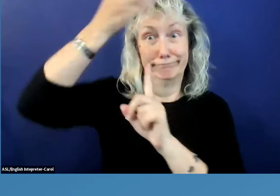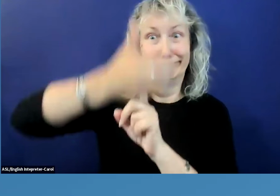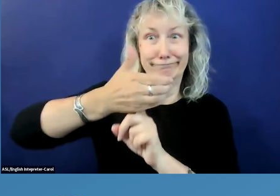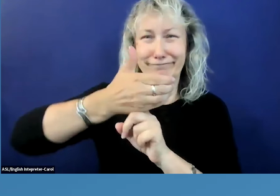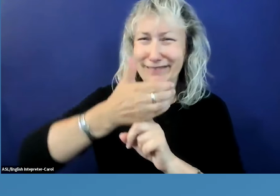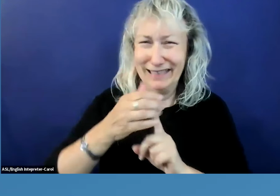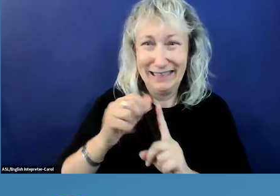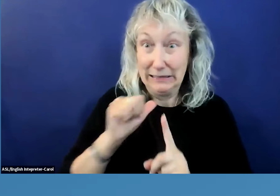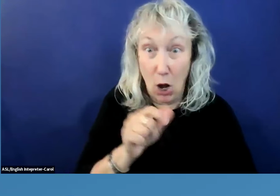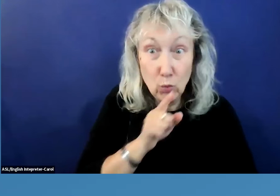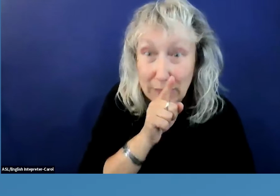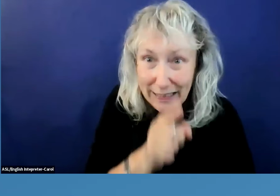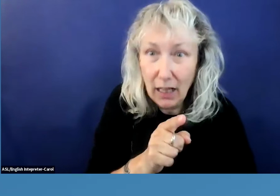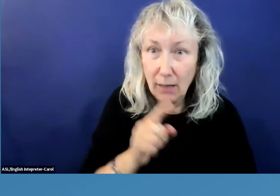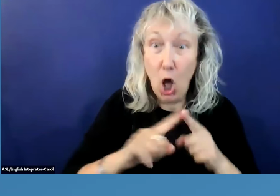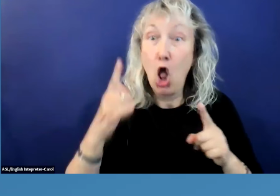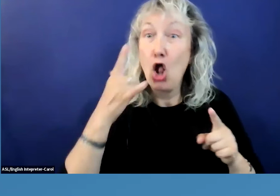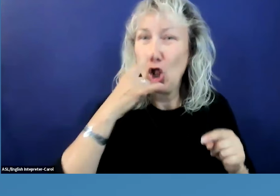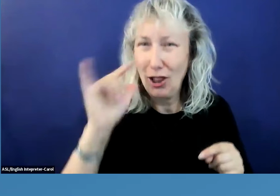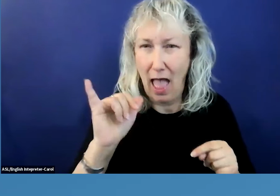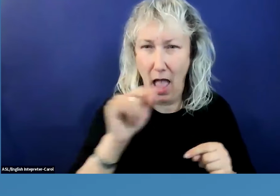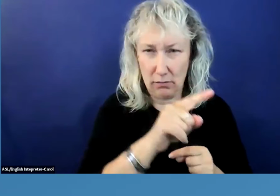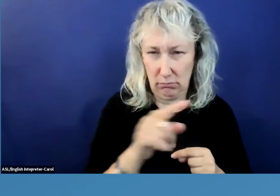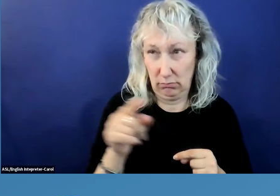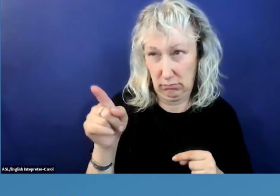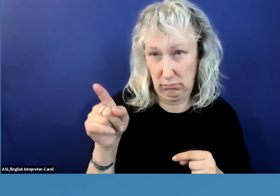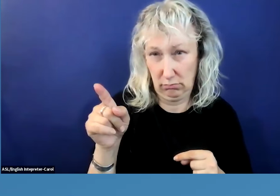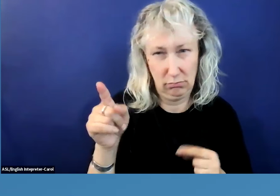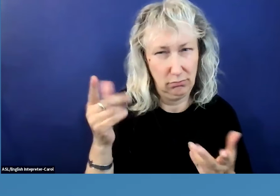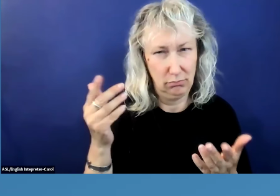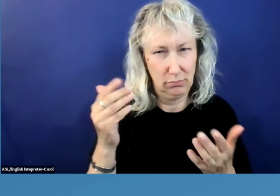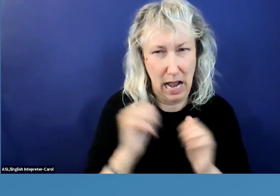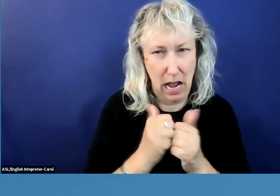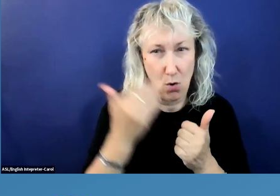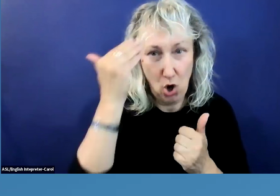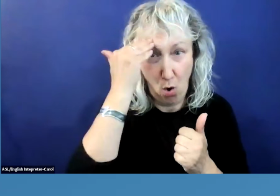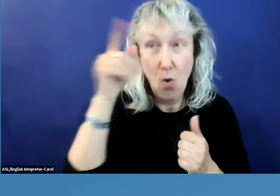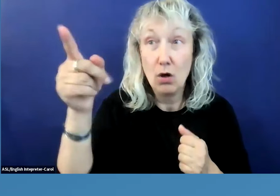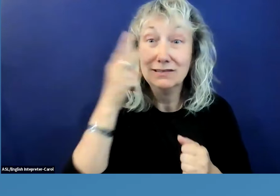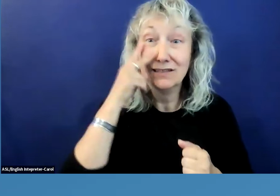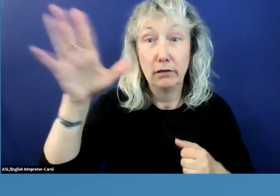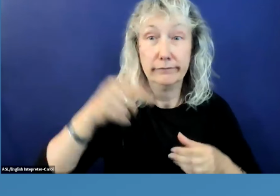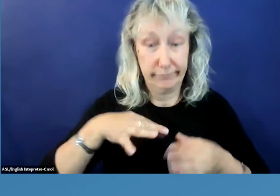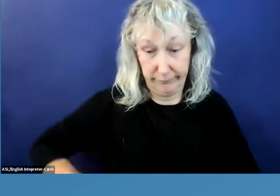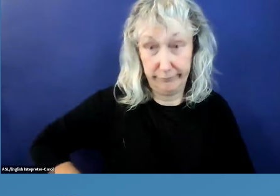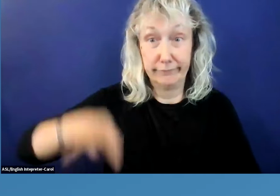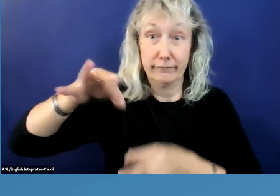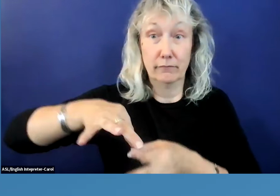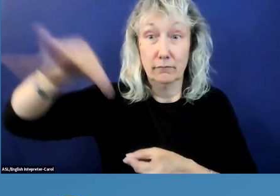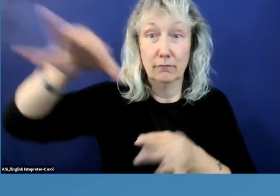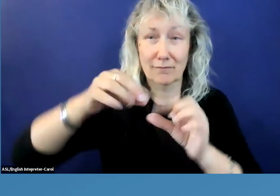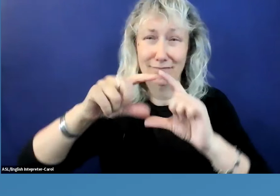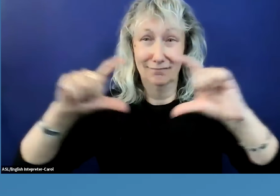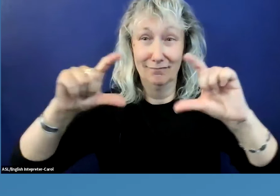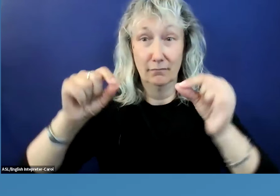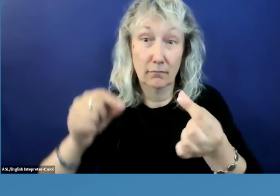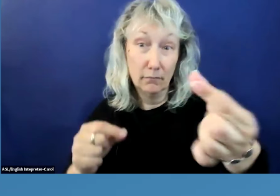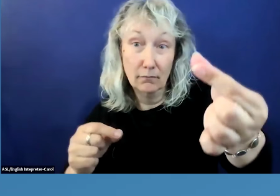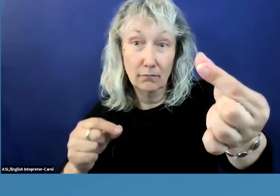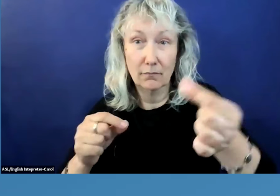of organizations. And you can verify by either checking a badge, which is not foolproof, but you should check a